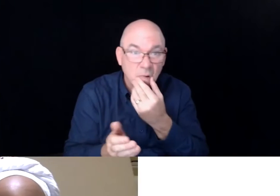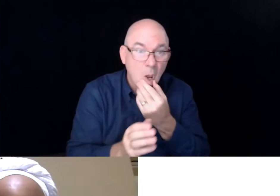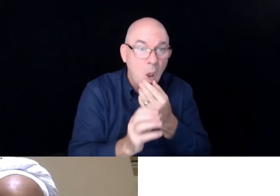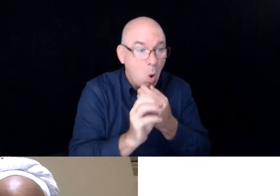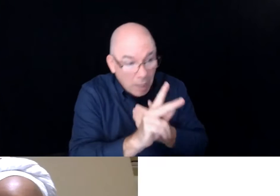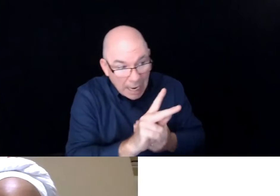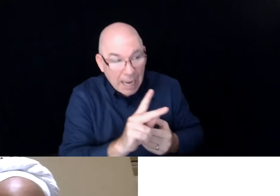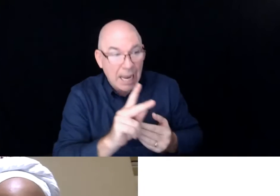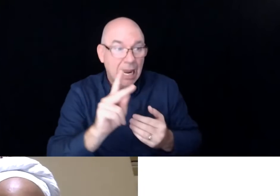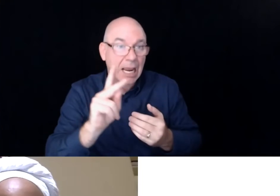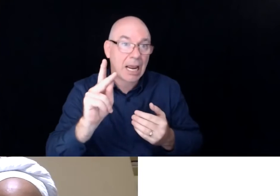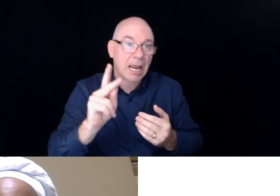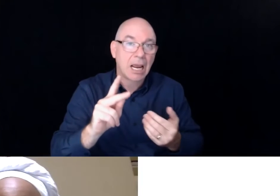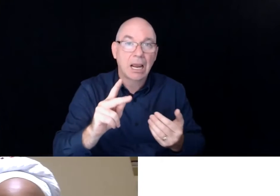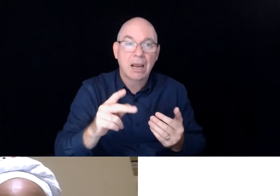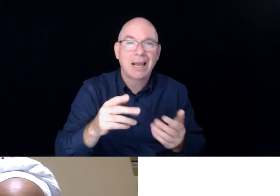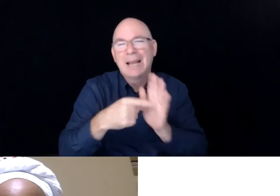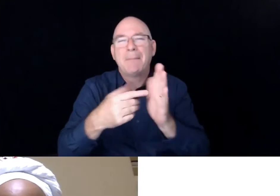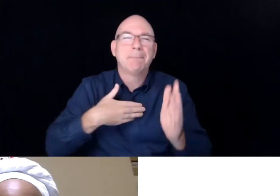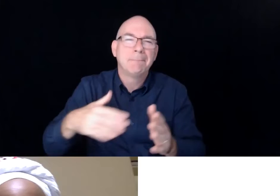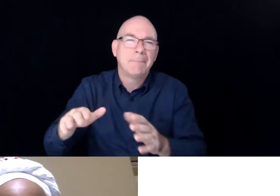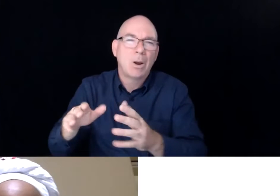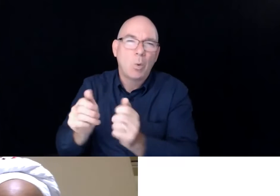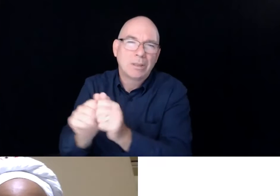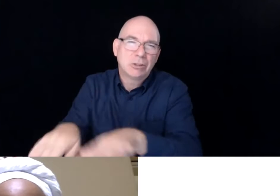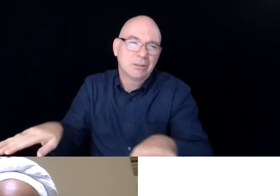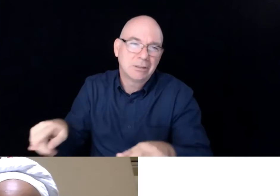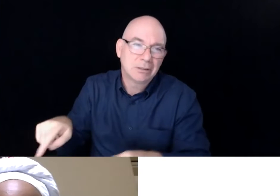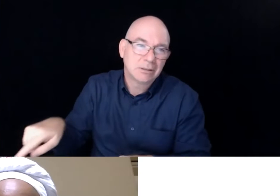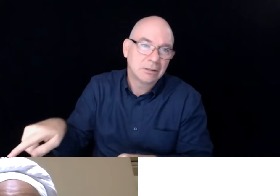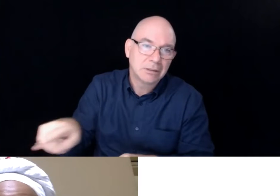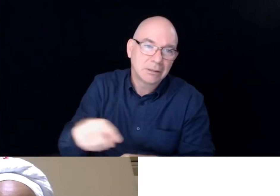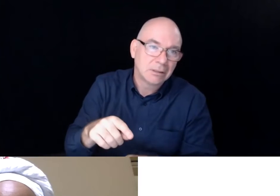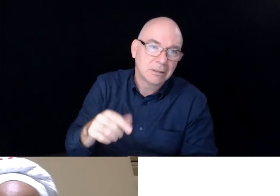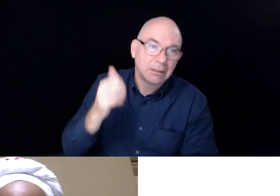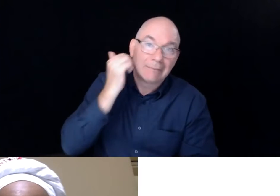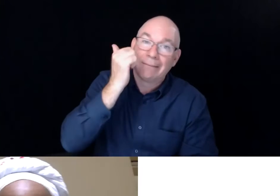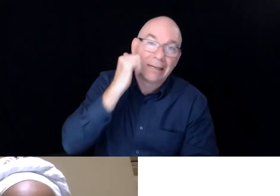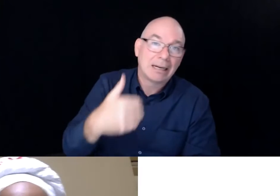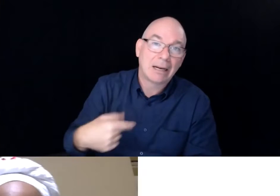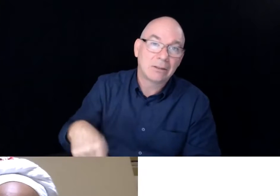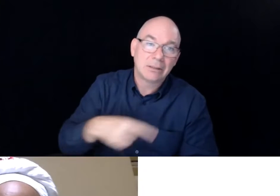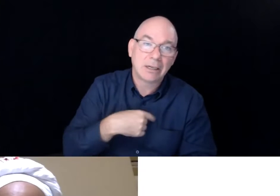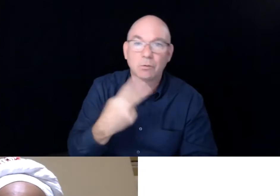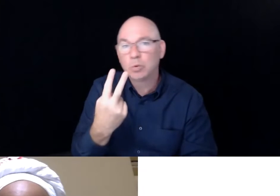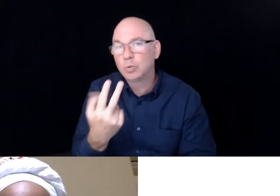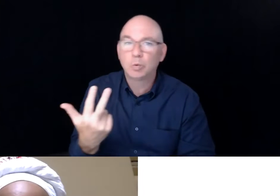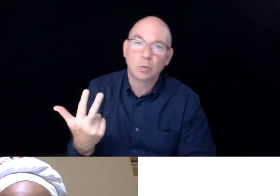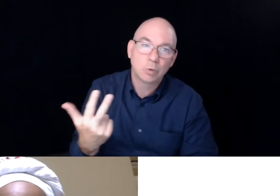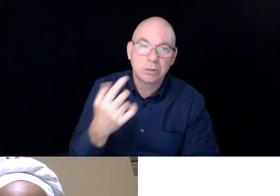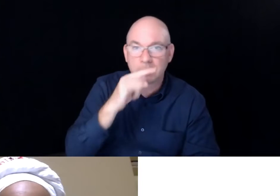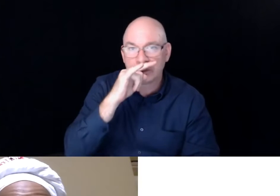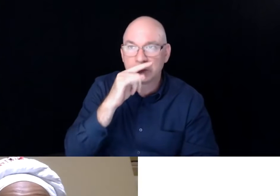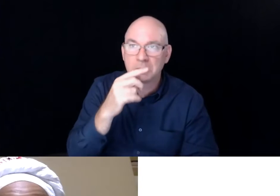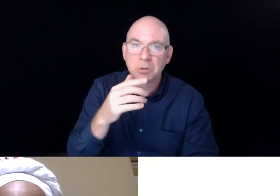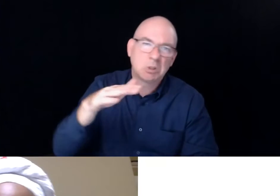on. Like the kids we work with, we have in our office every single day, we have 2 or 3 children, a minimum of 2 or